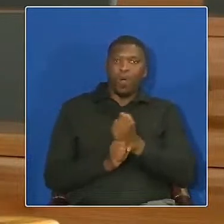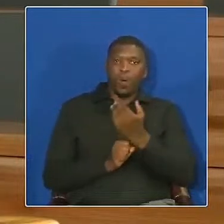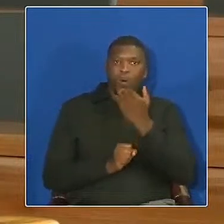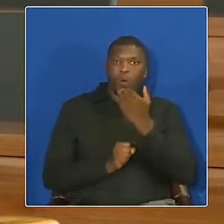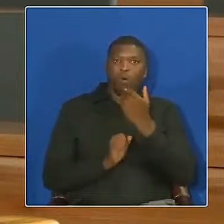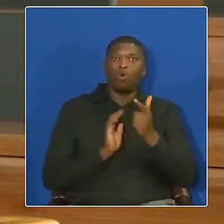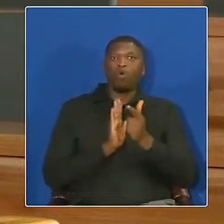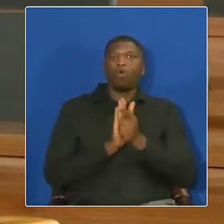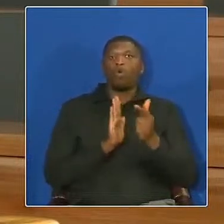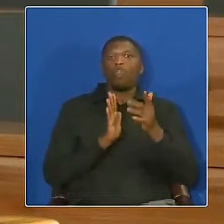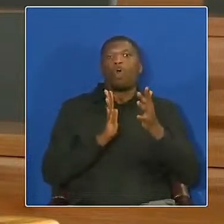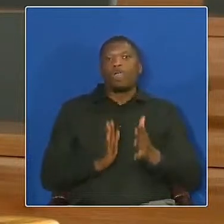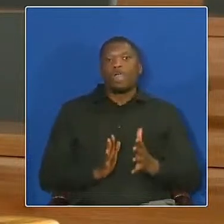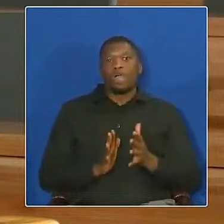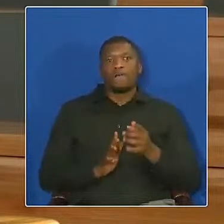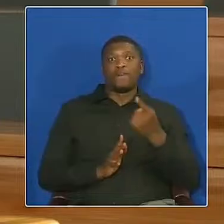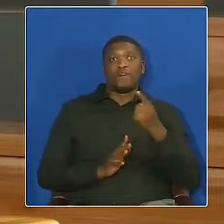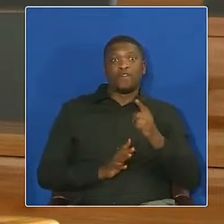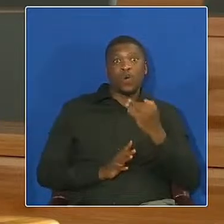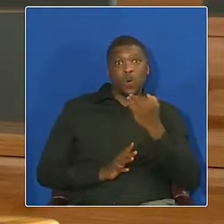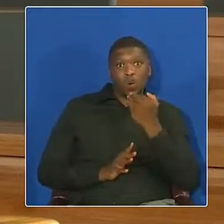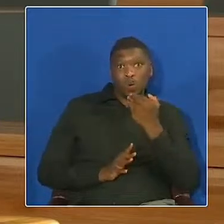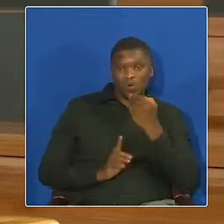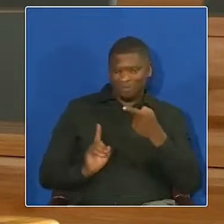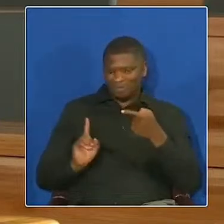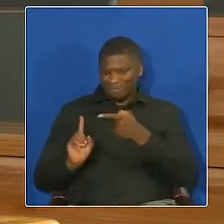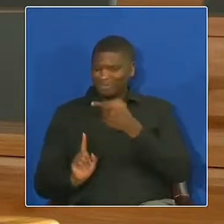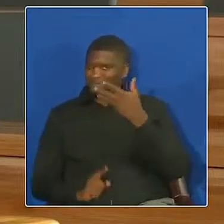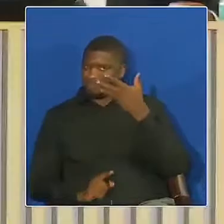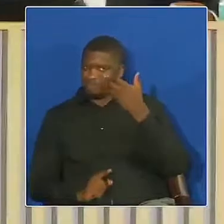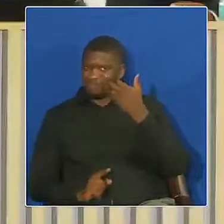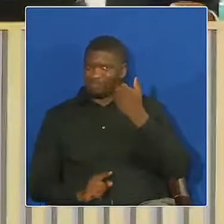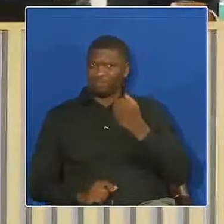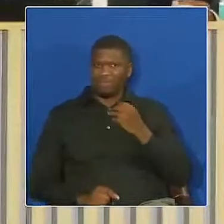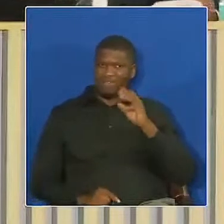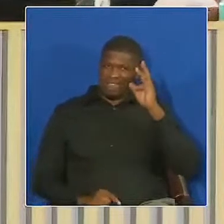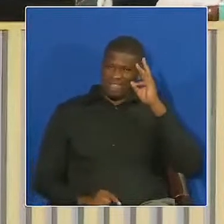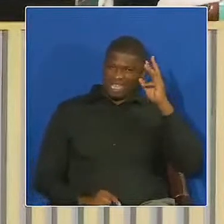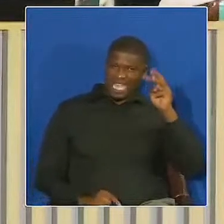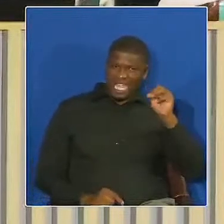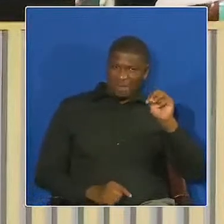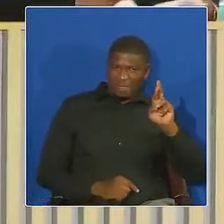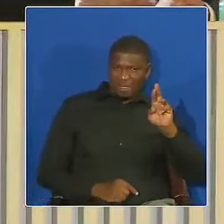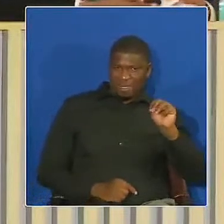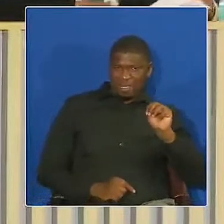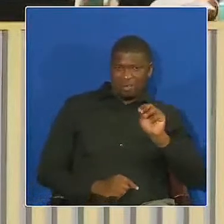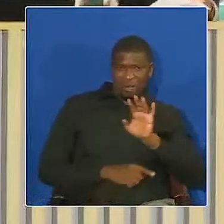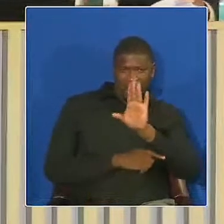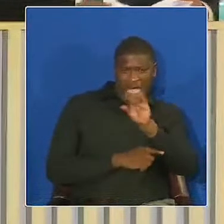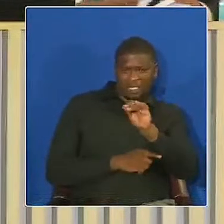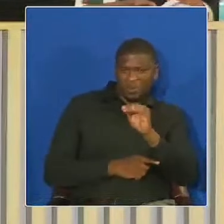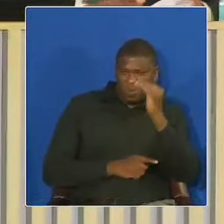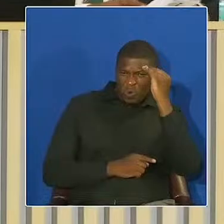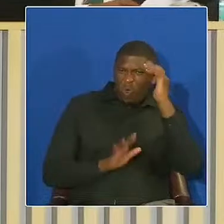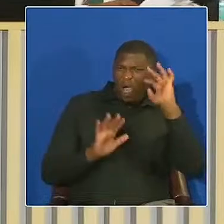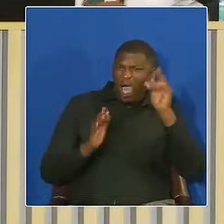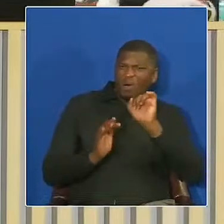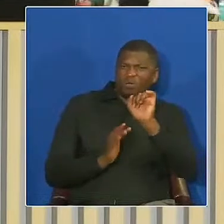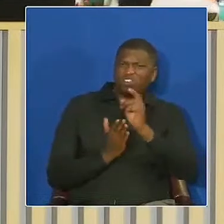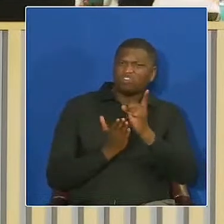Matlala. How do you know it's a draft, Ms. Hassan? Because it says so at page 90 of the